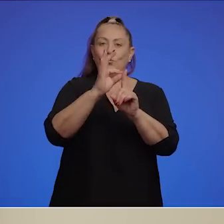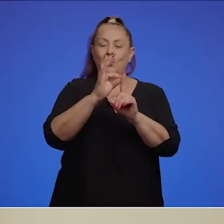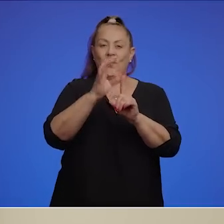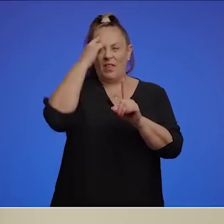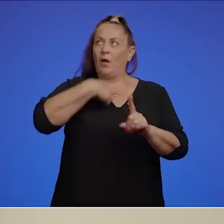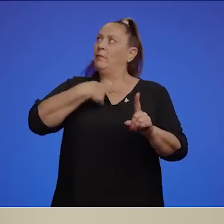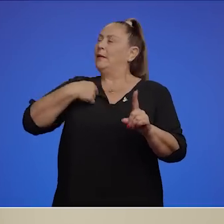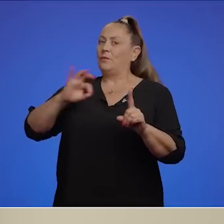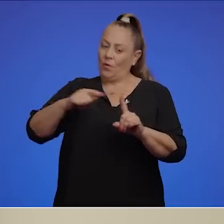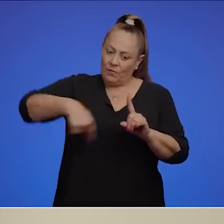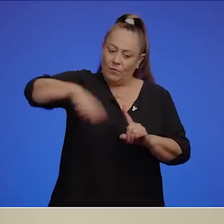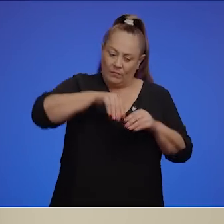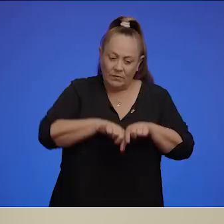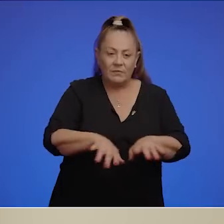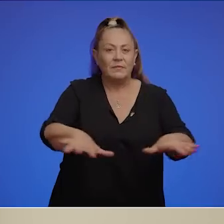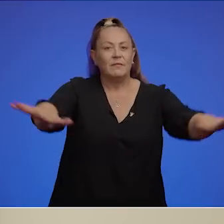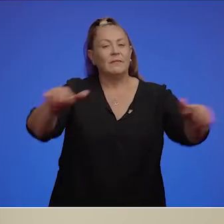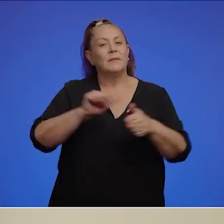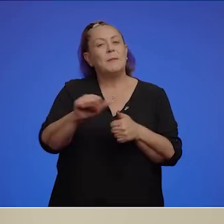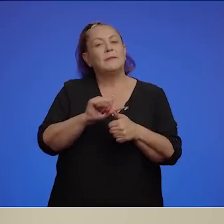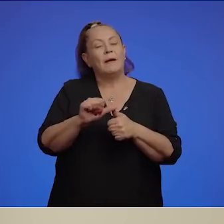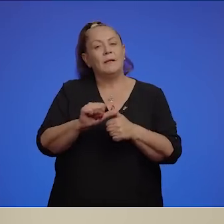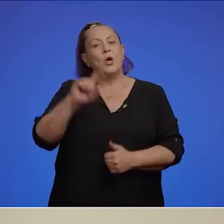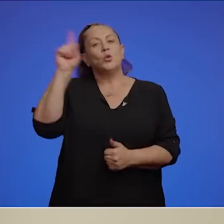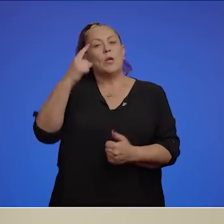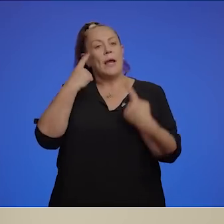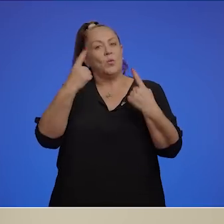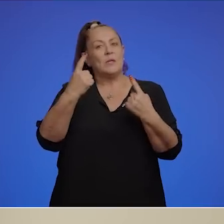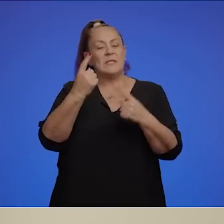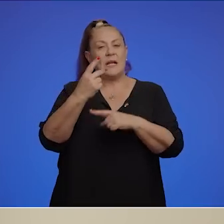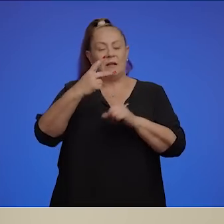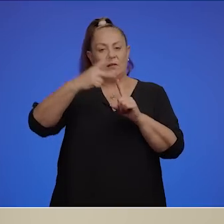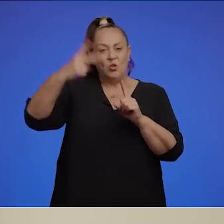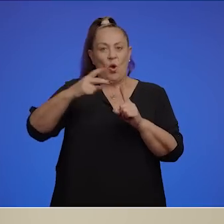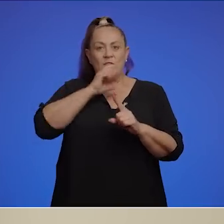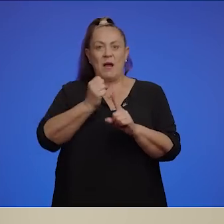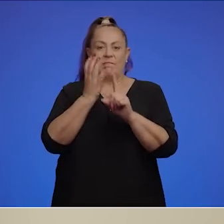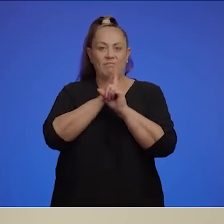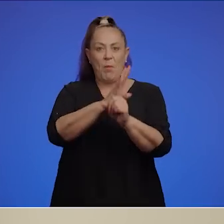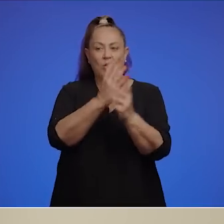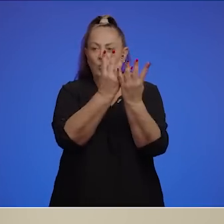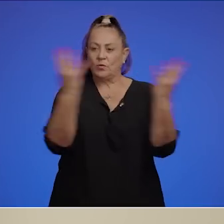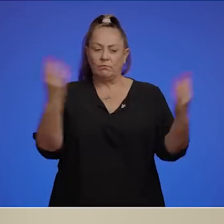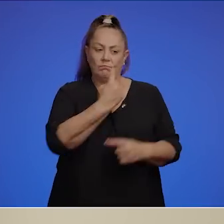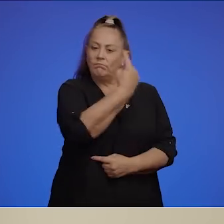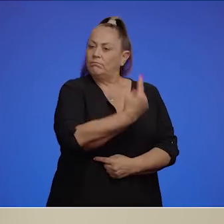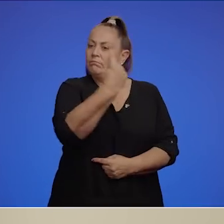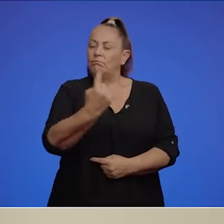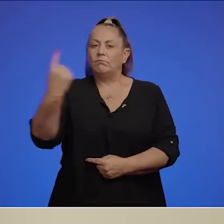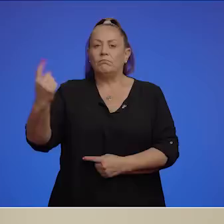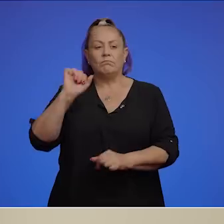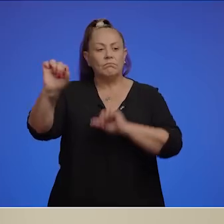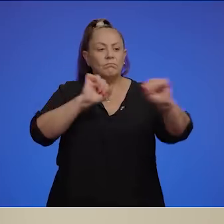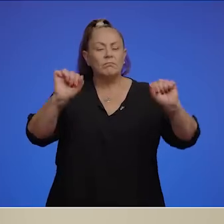wishes. Today, we see these 12 men, each an individual in their own right, and each having